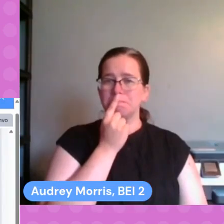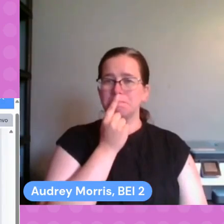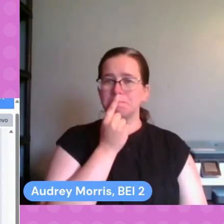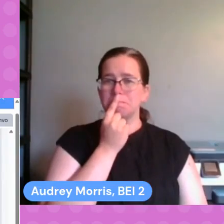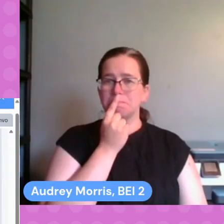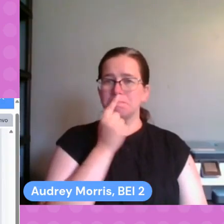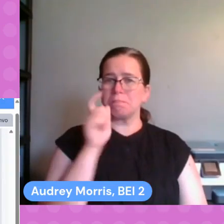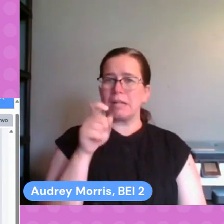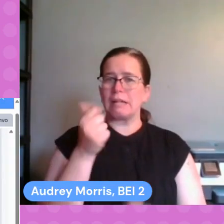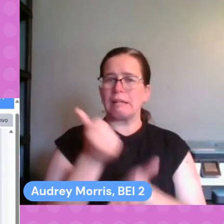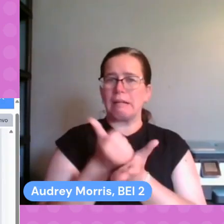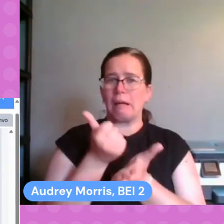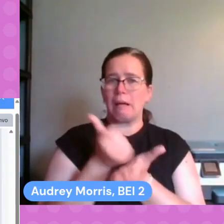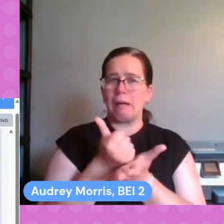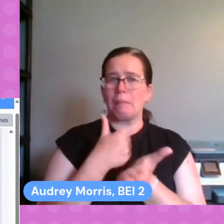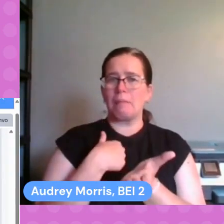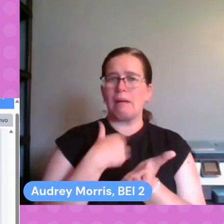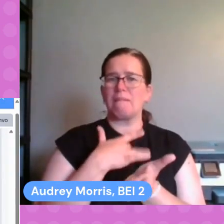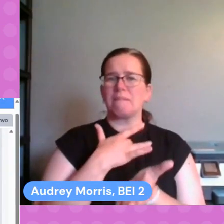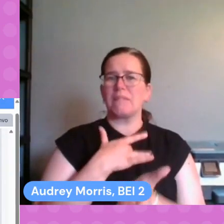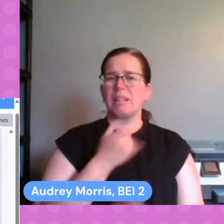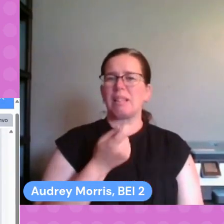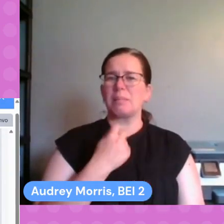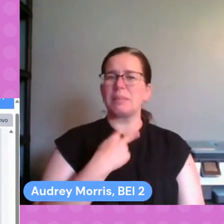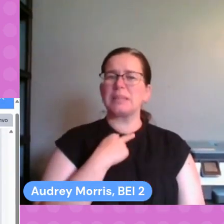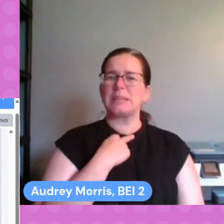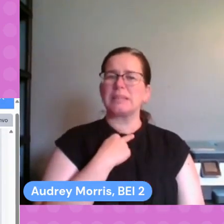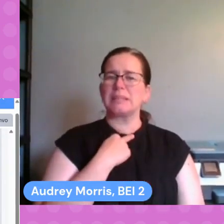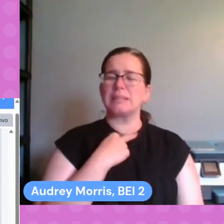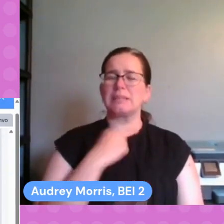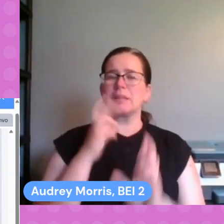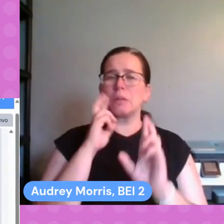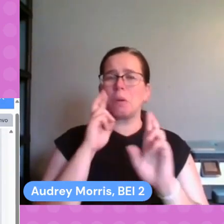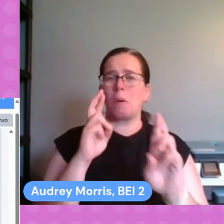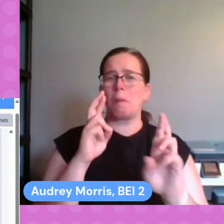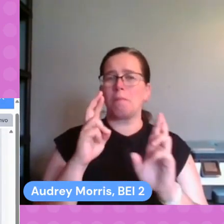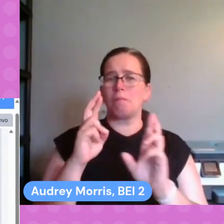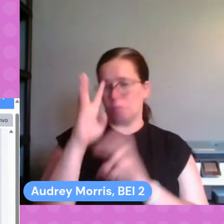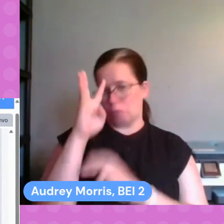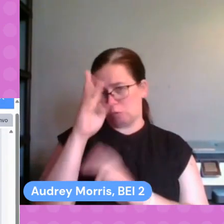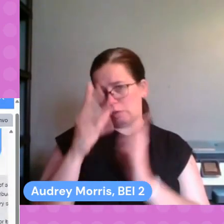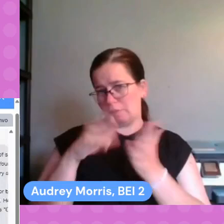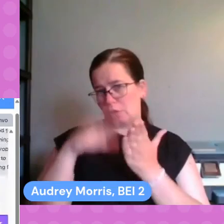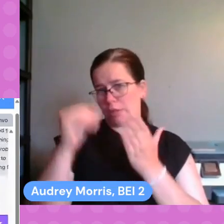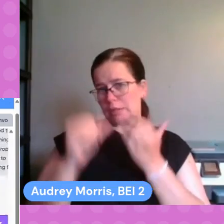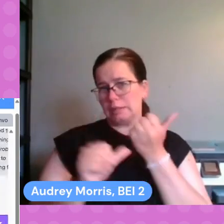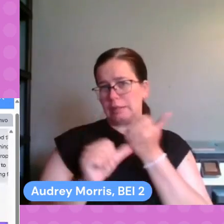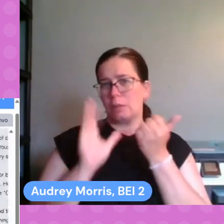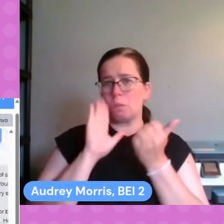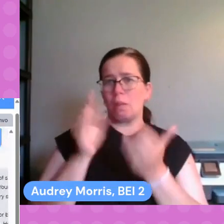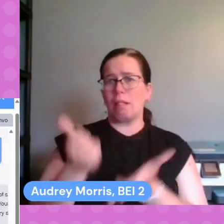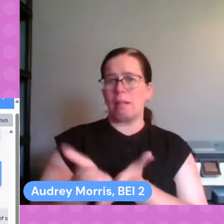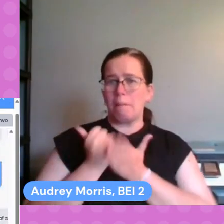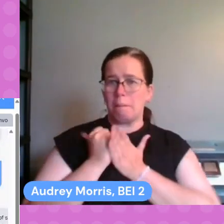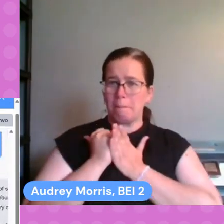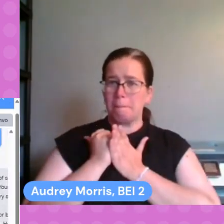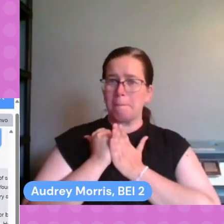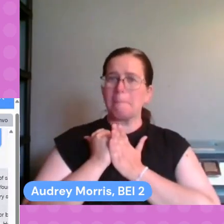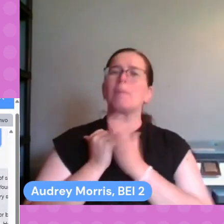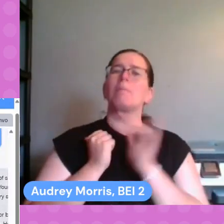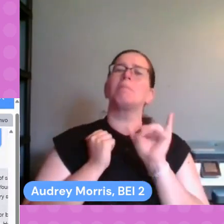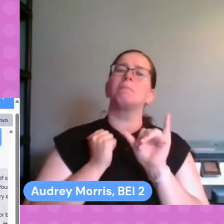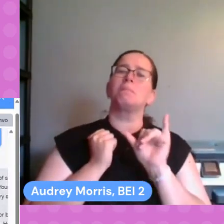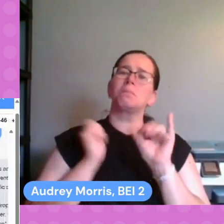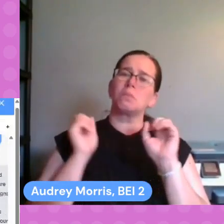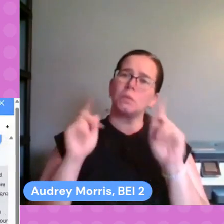Need some help. I feel stuck. Hopefully the creative learning assistant has some help to give me. Oh, great.